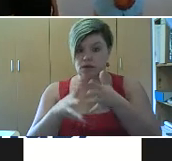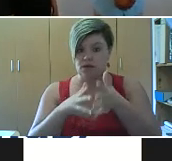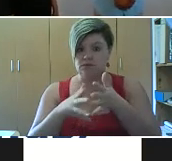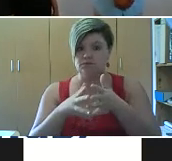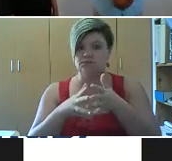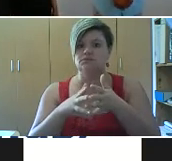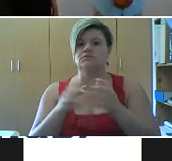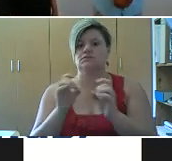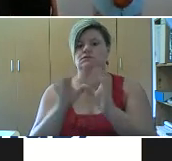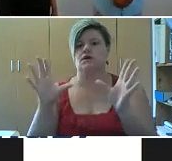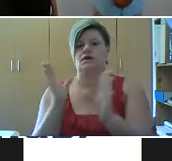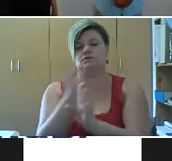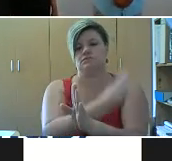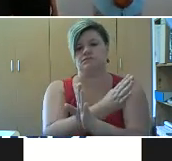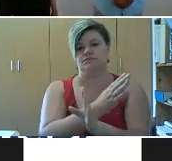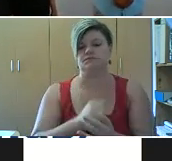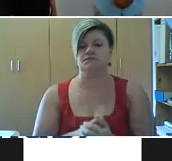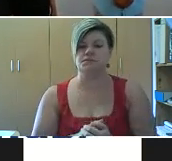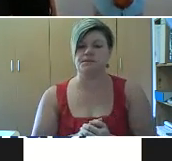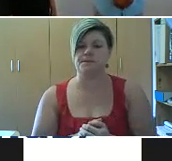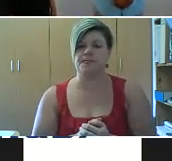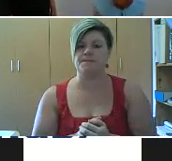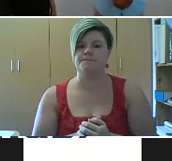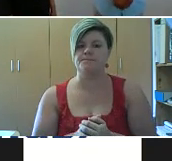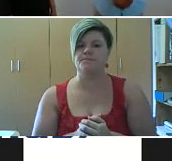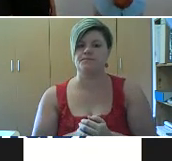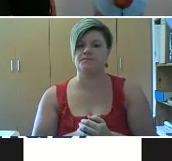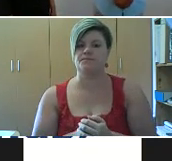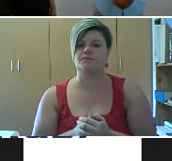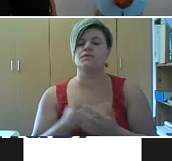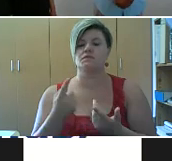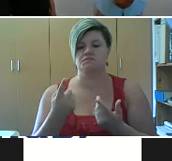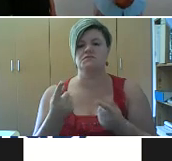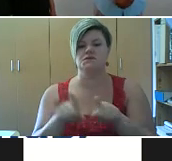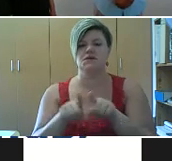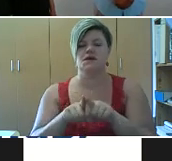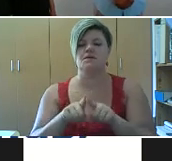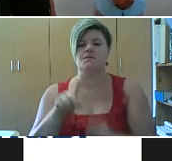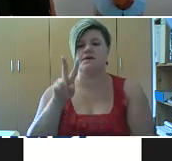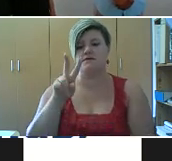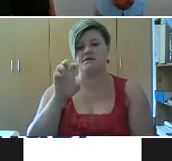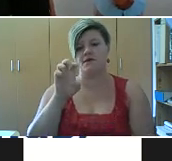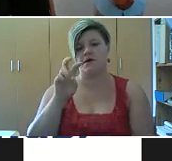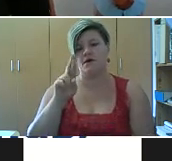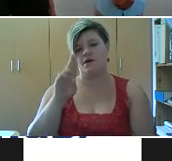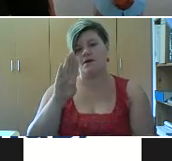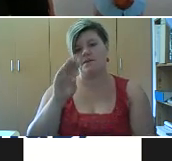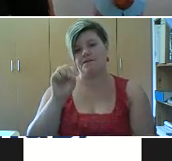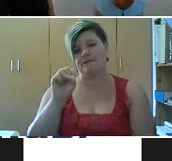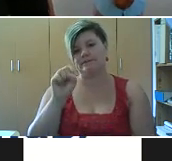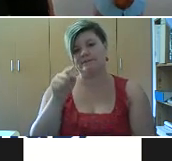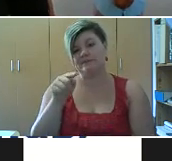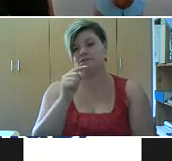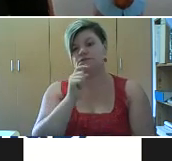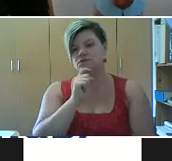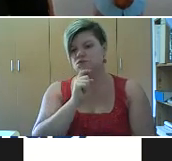come at the start. So those tend to be verbs as well. So it's not very,